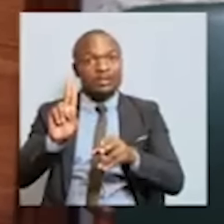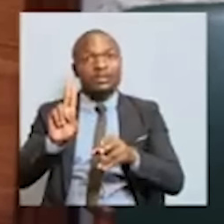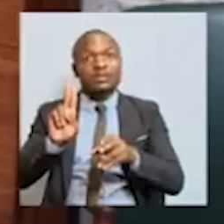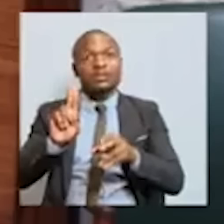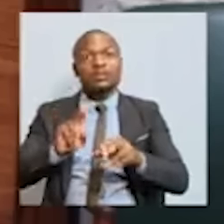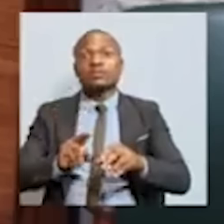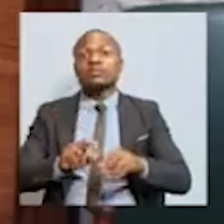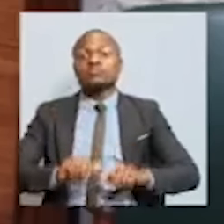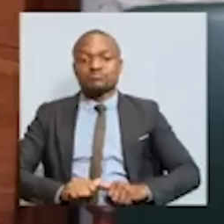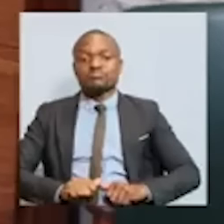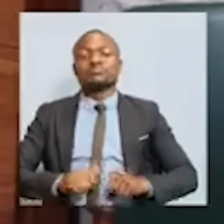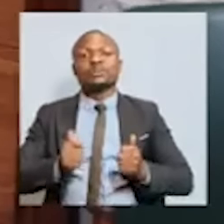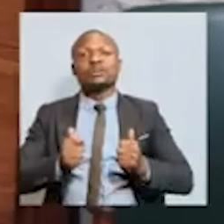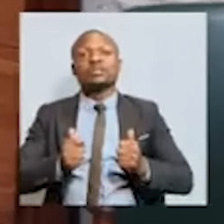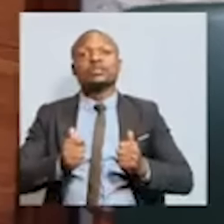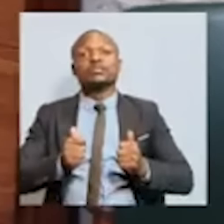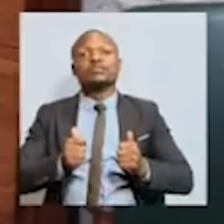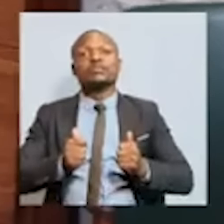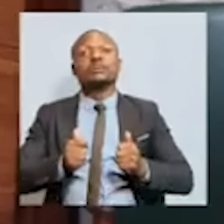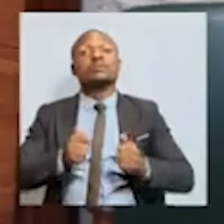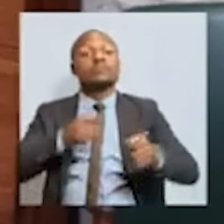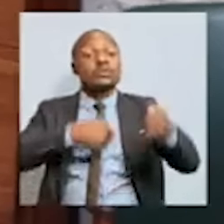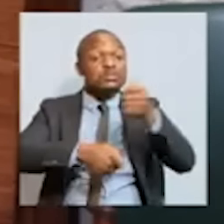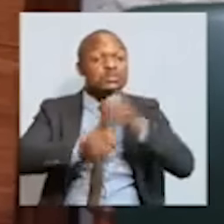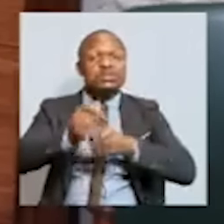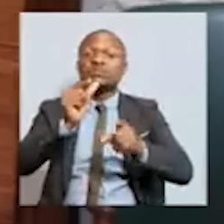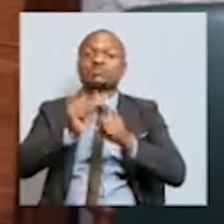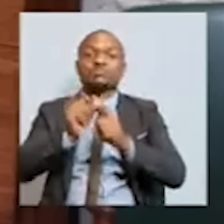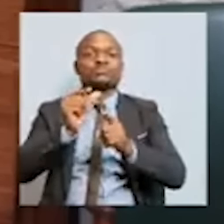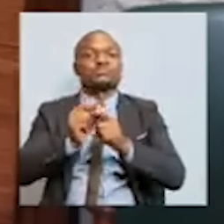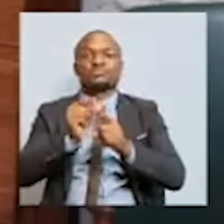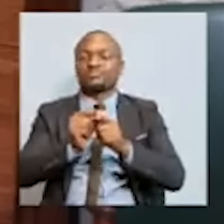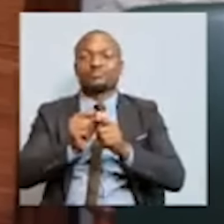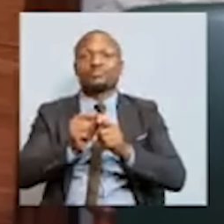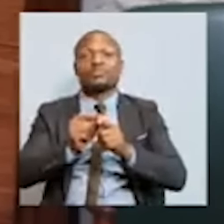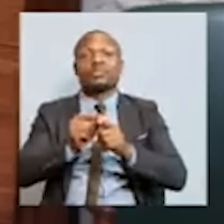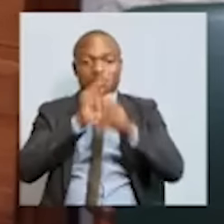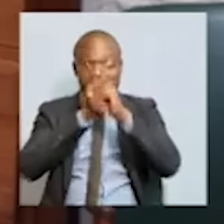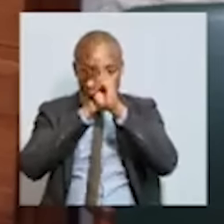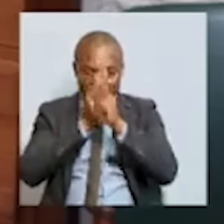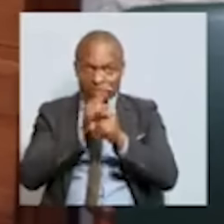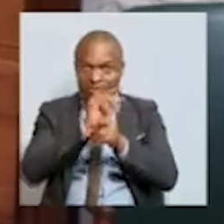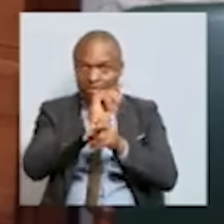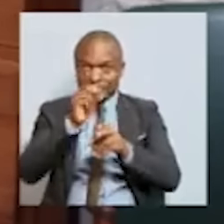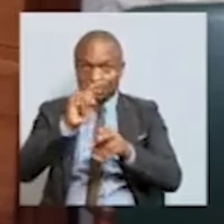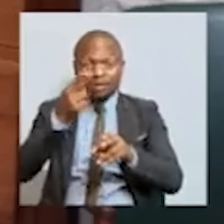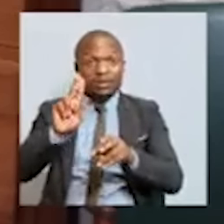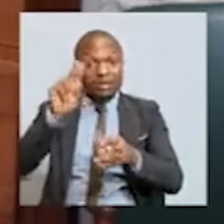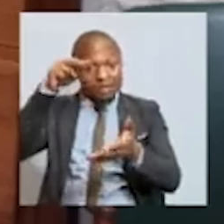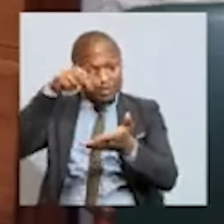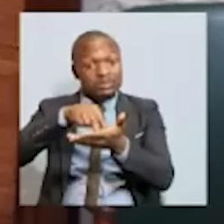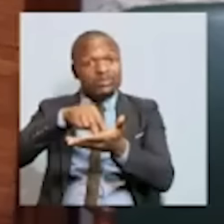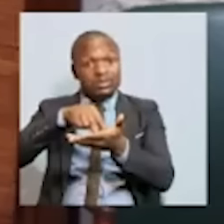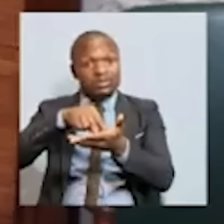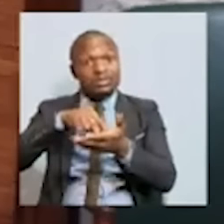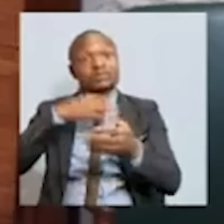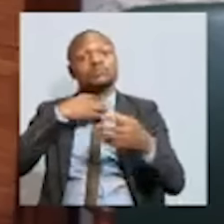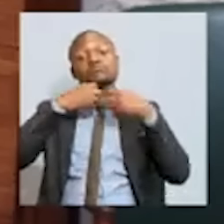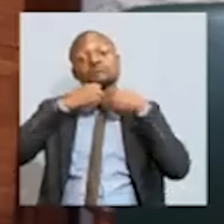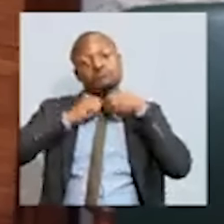to a bitter exchange of words between the parties. Mr. Munir Zulu MP stood up, loosened his